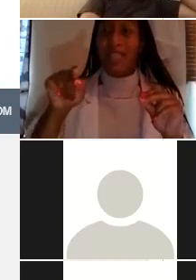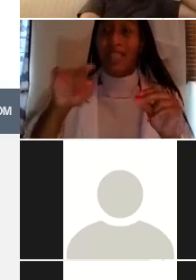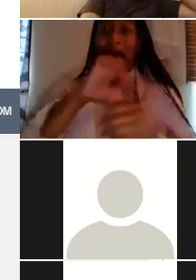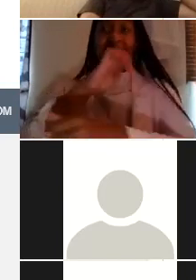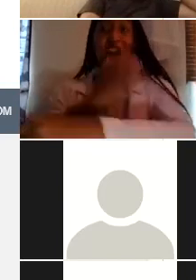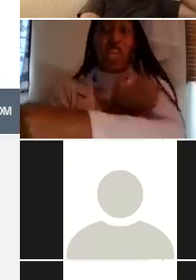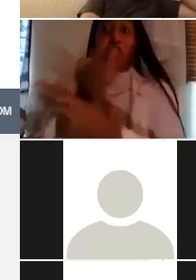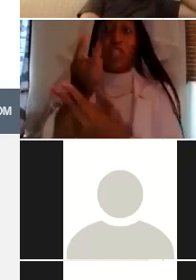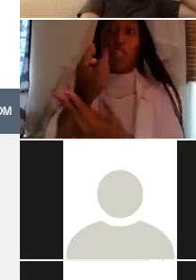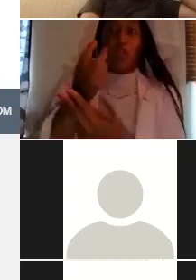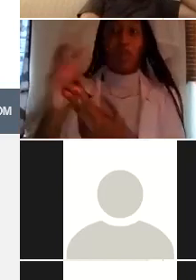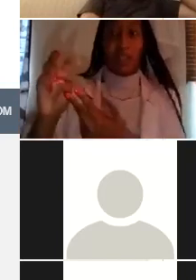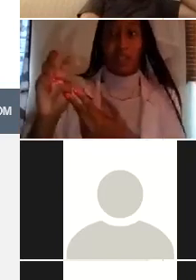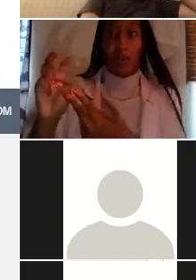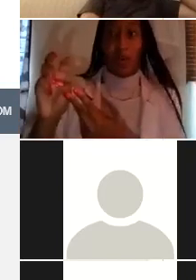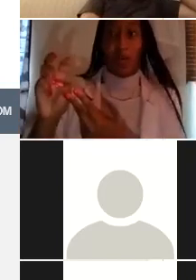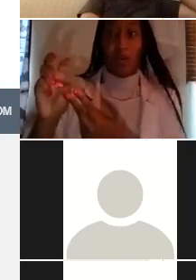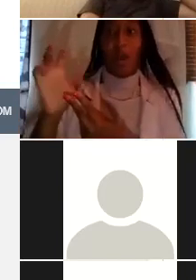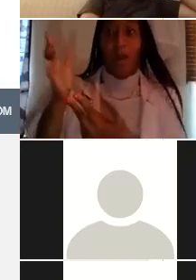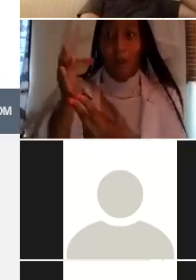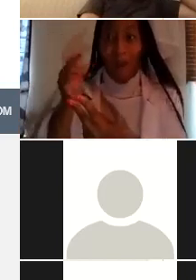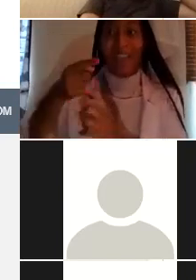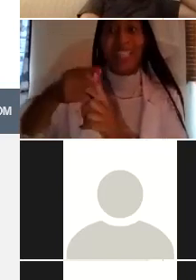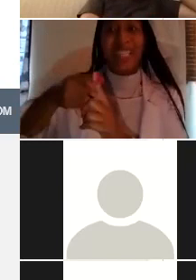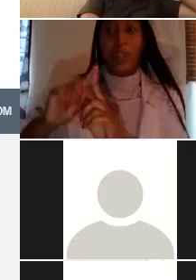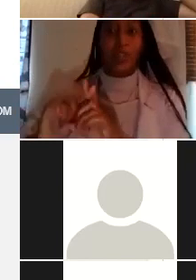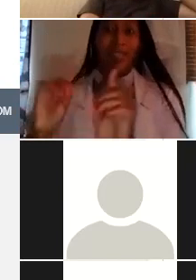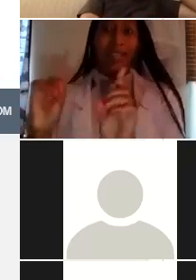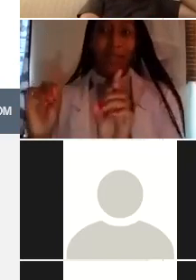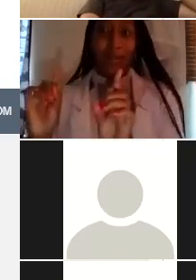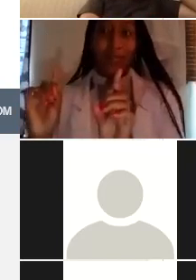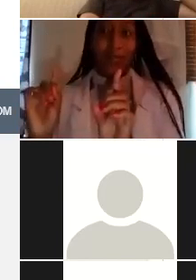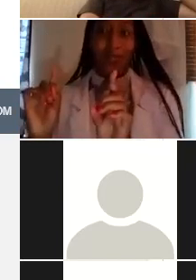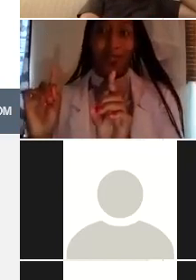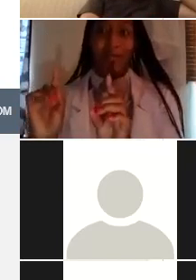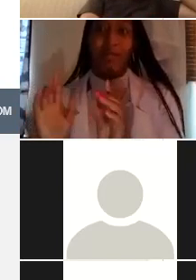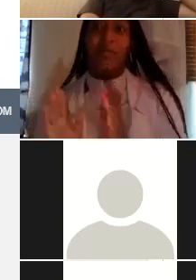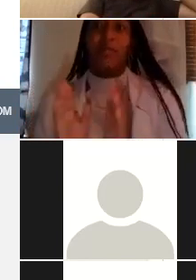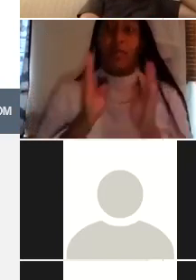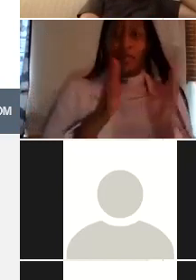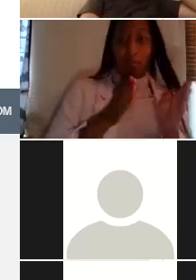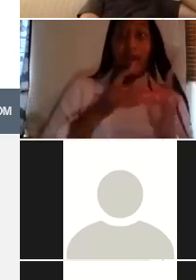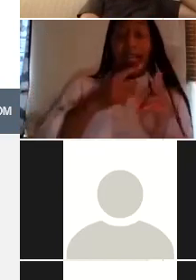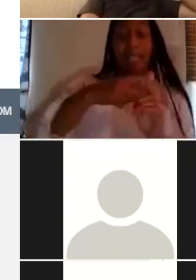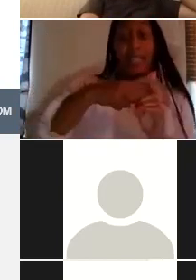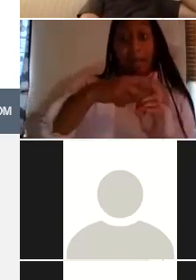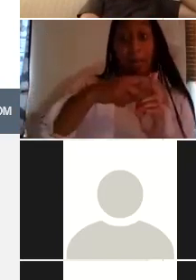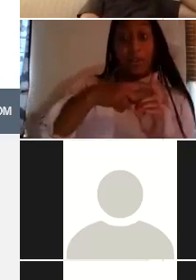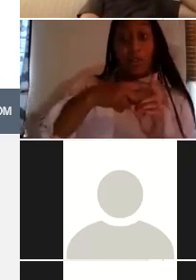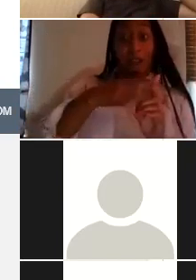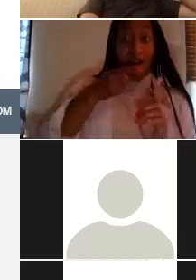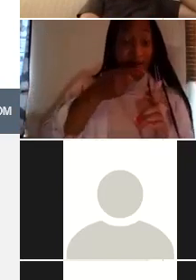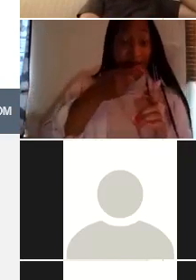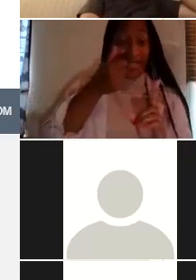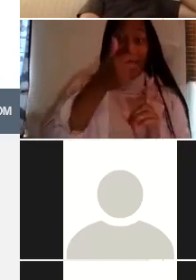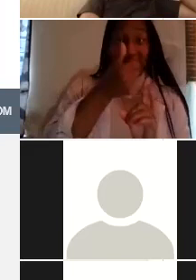difference, okay? So the temperature of an object is a measure of the average kinetic energy of its